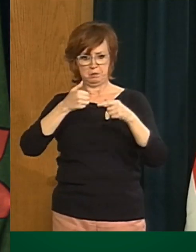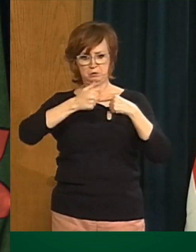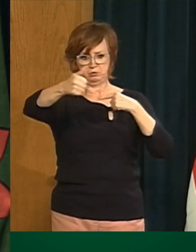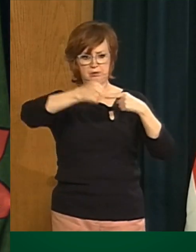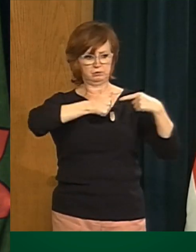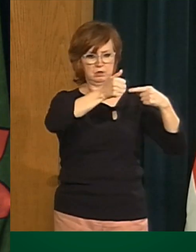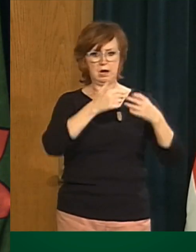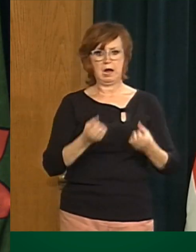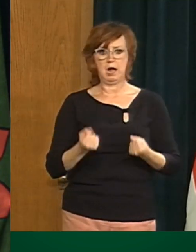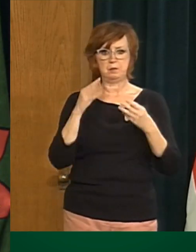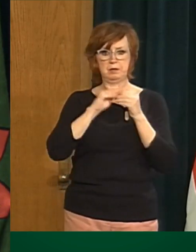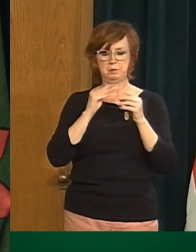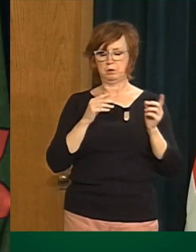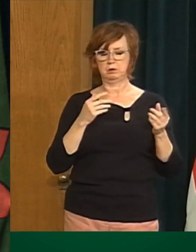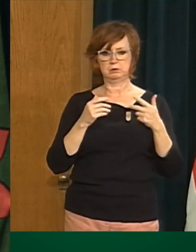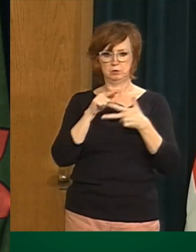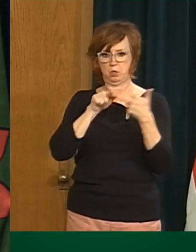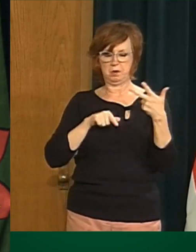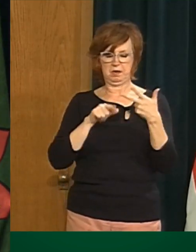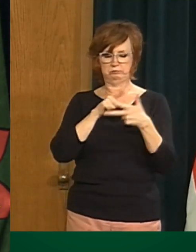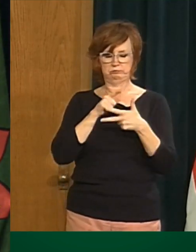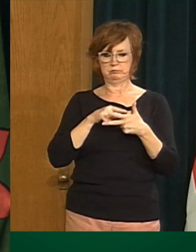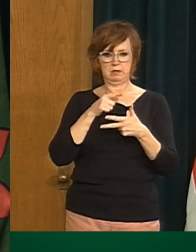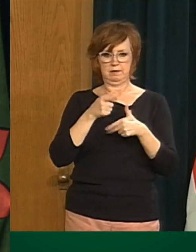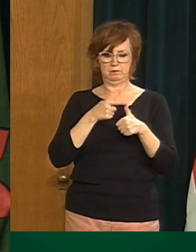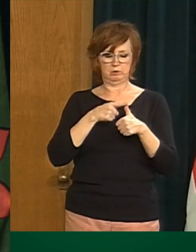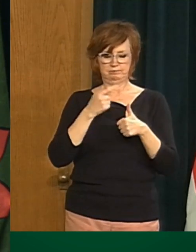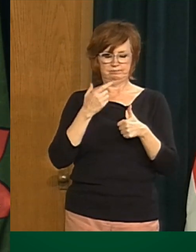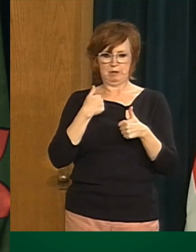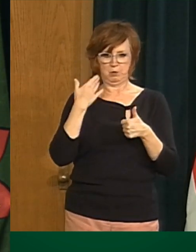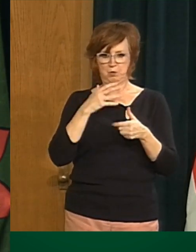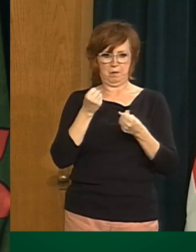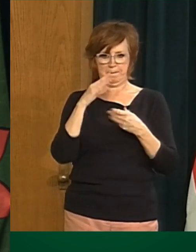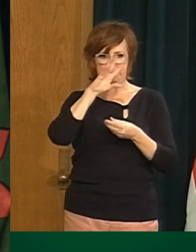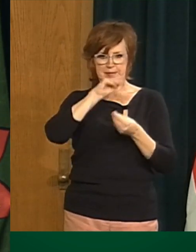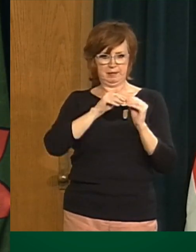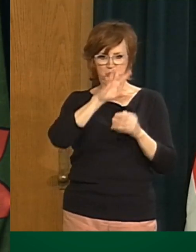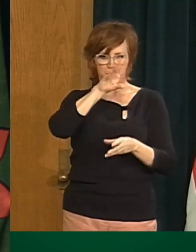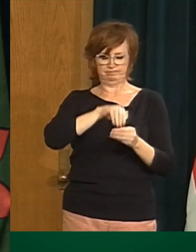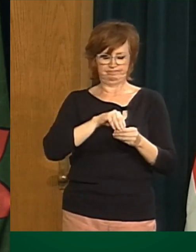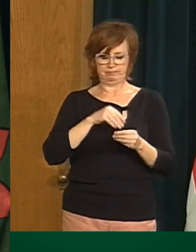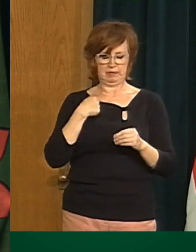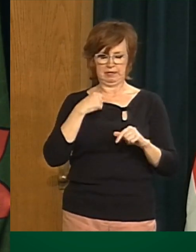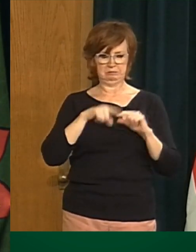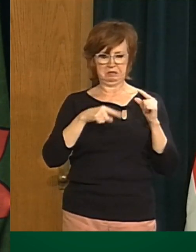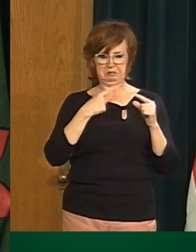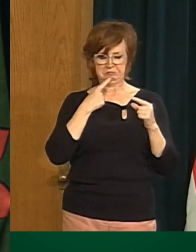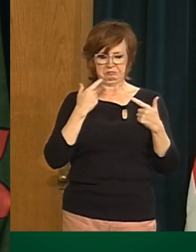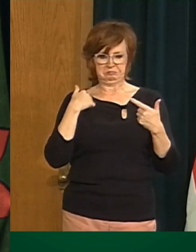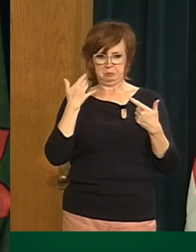be the necessary amount that we need. And again, as I said, we're just looking at our emergency,